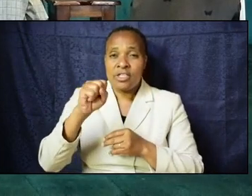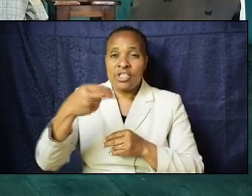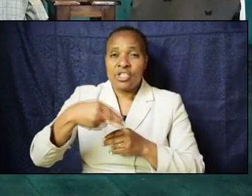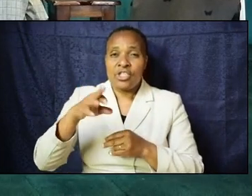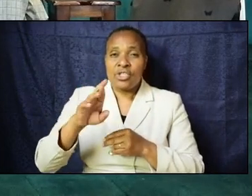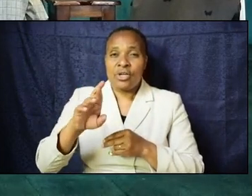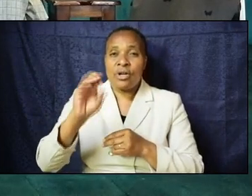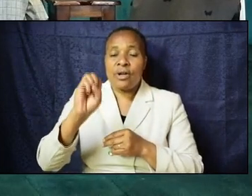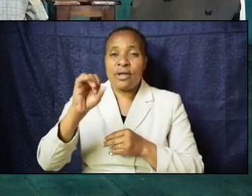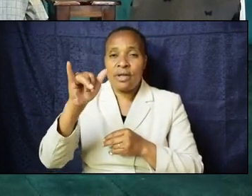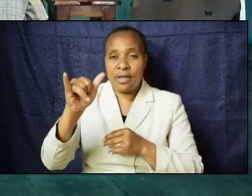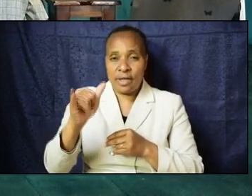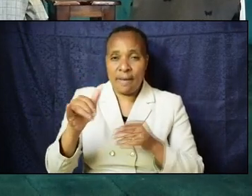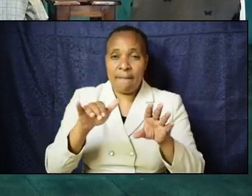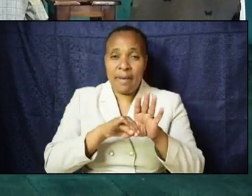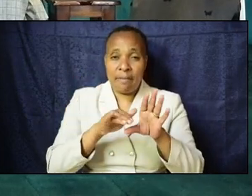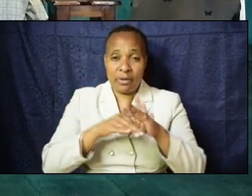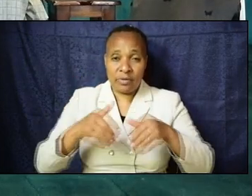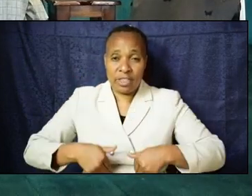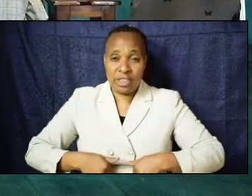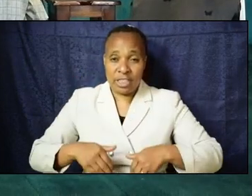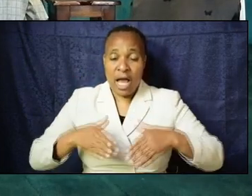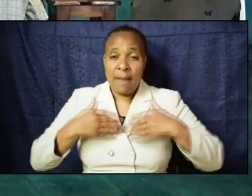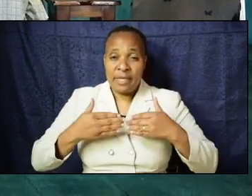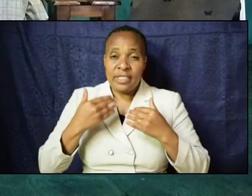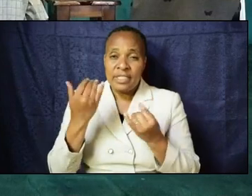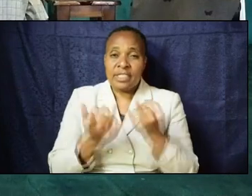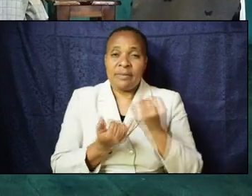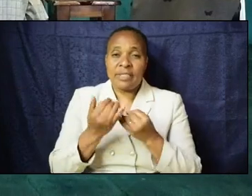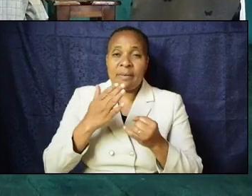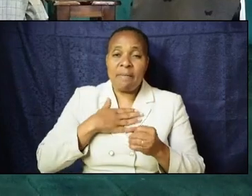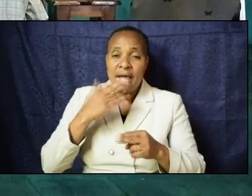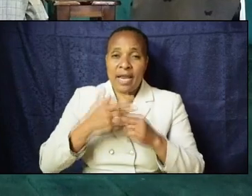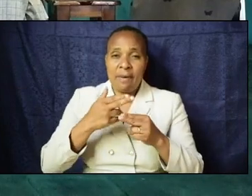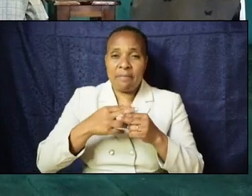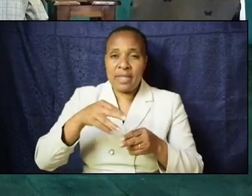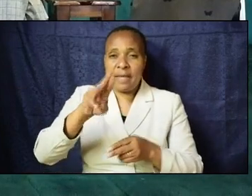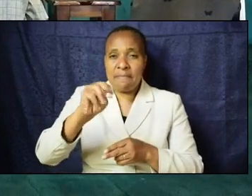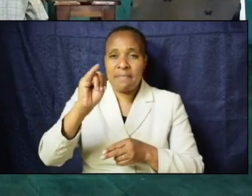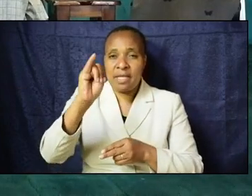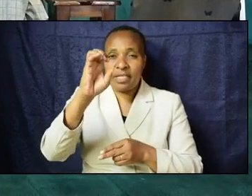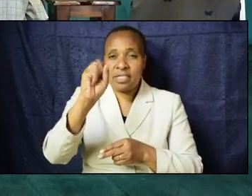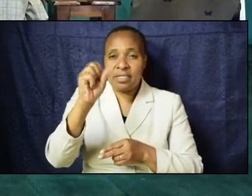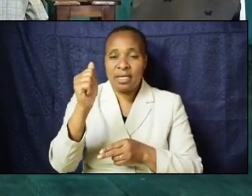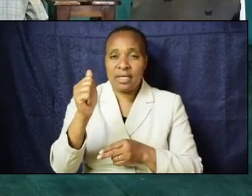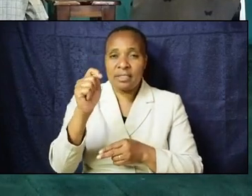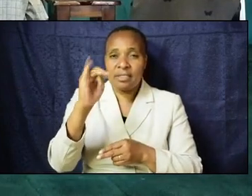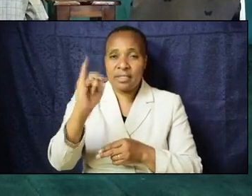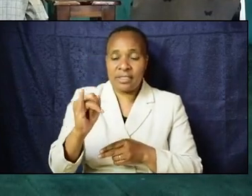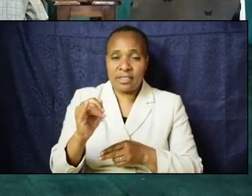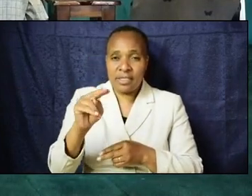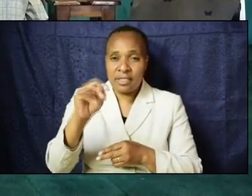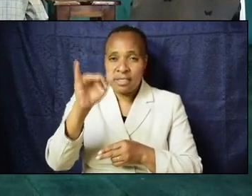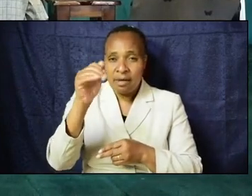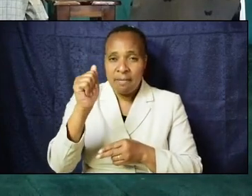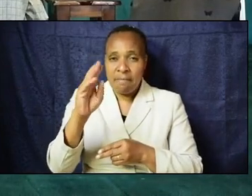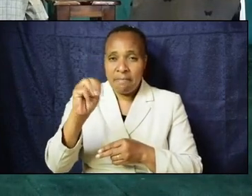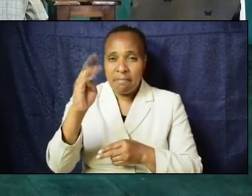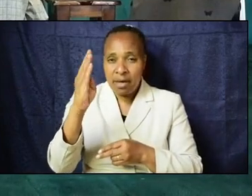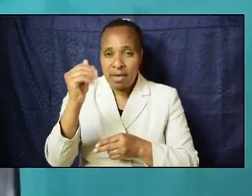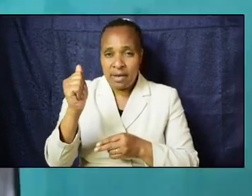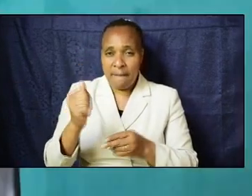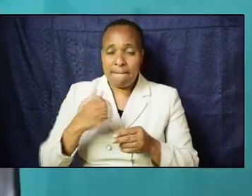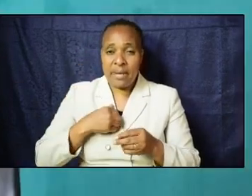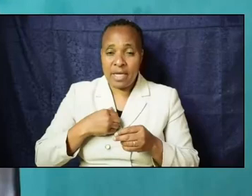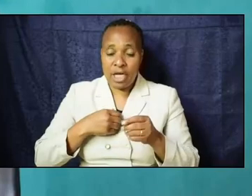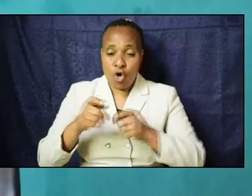Class as well. Happy Sabbath. My name is Misati Nyambani. And I'm your moderator for today.